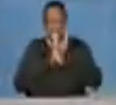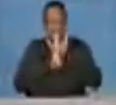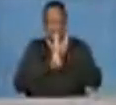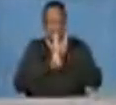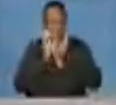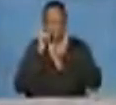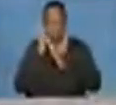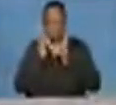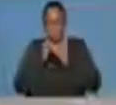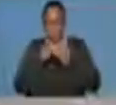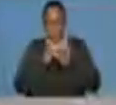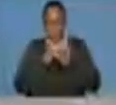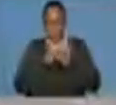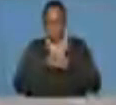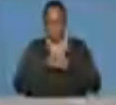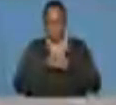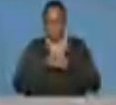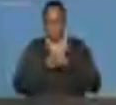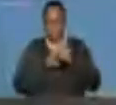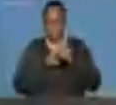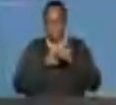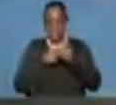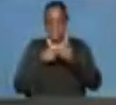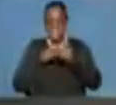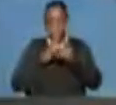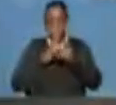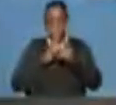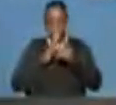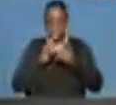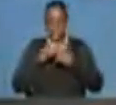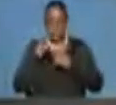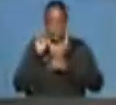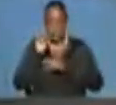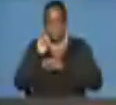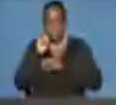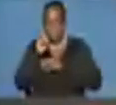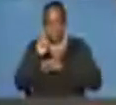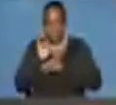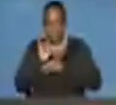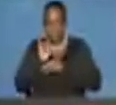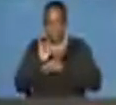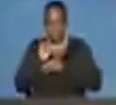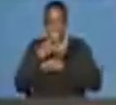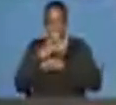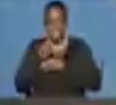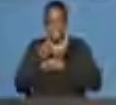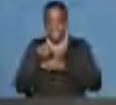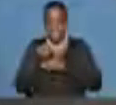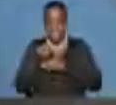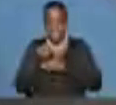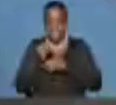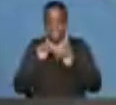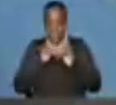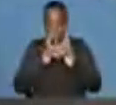not. I've spoken to our acting controller, Moxie, and the tribunal are hearing matters, so persons